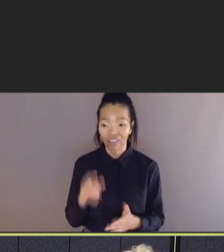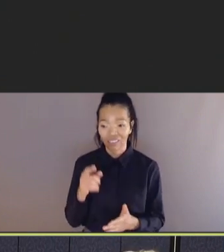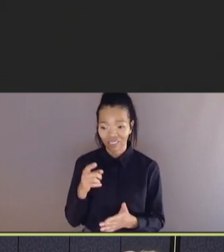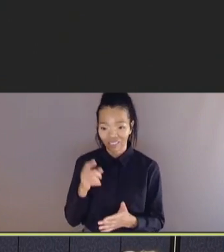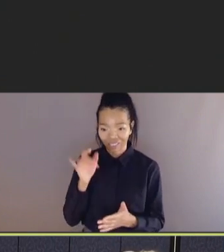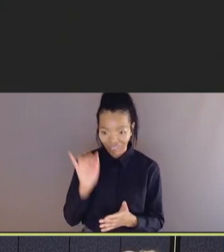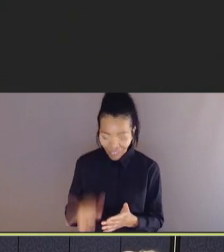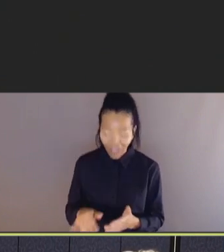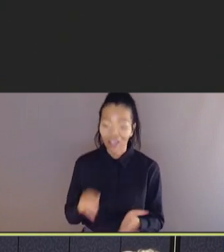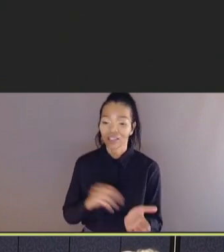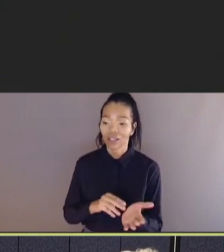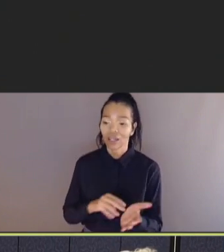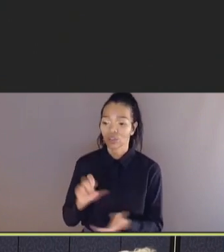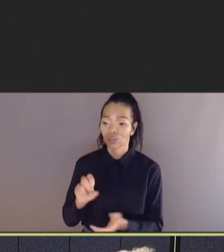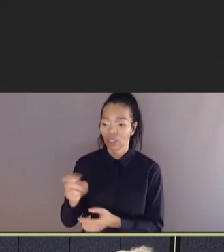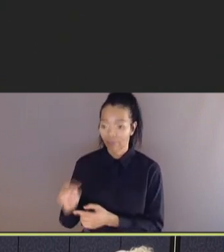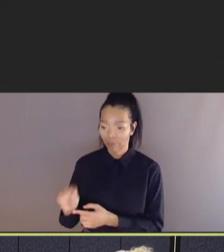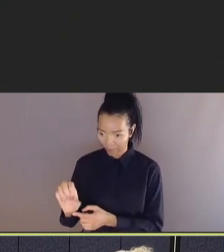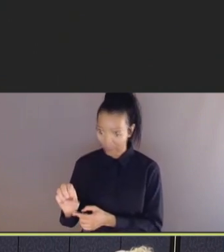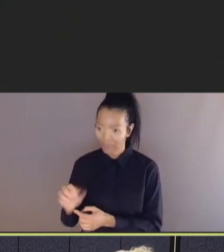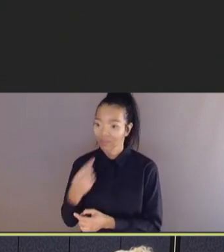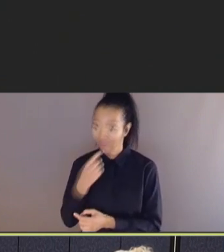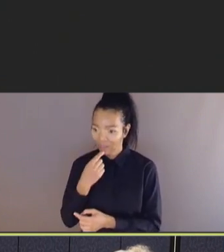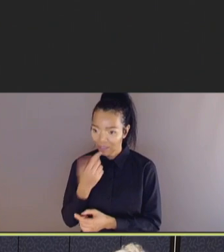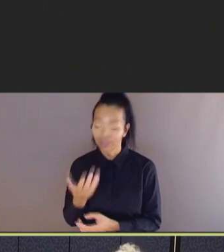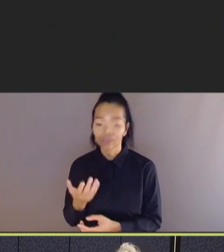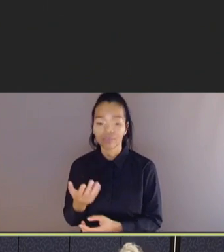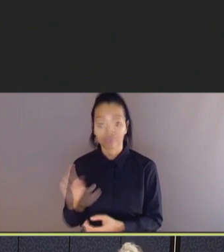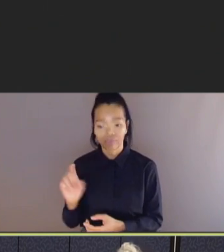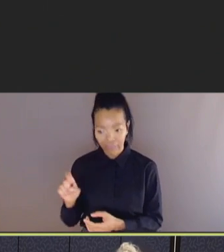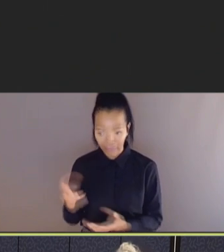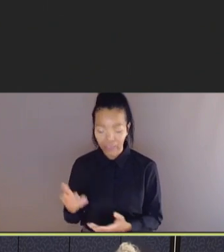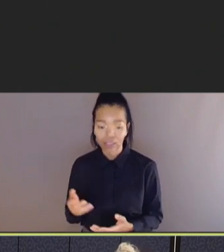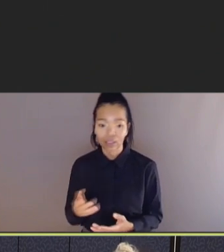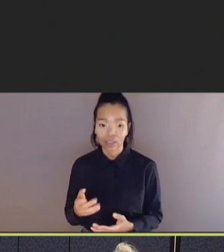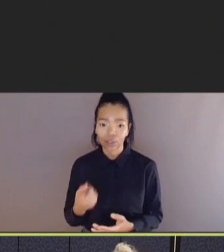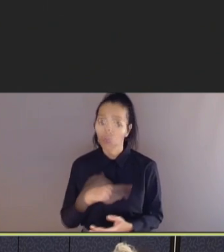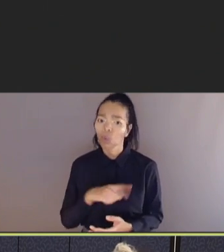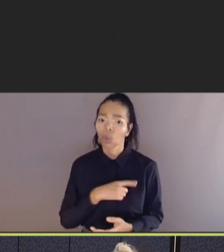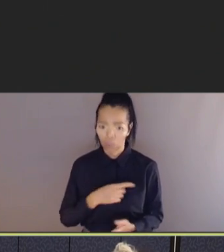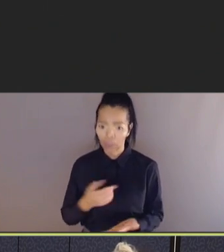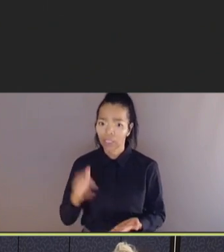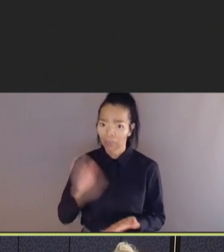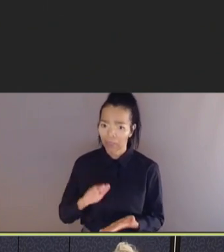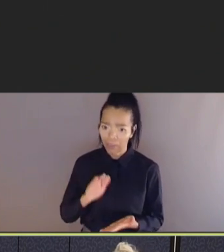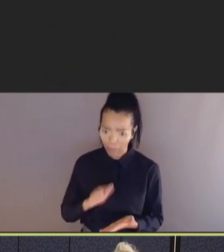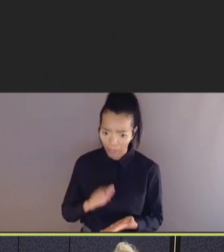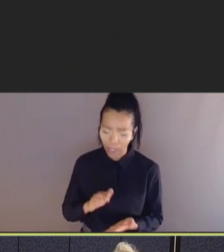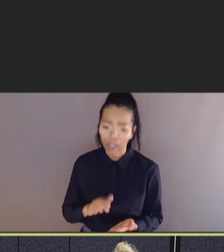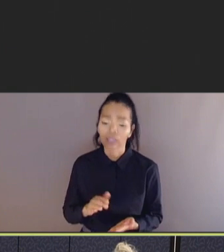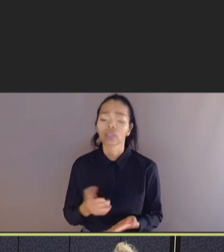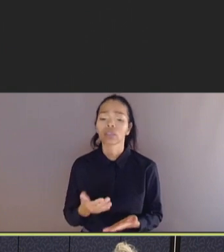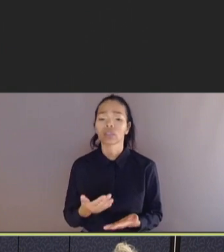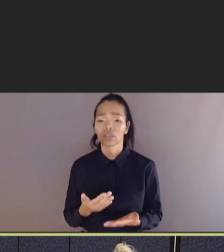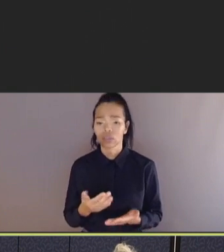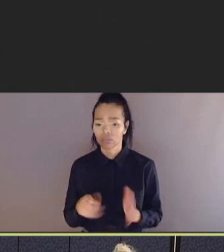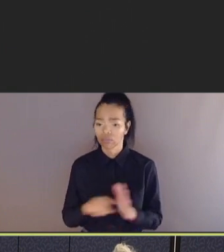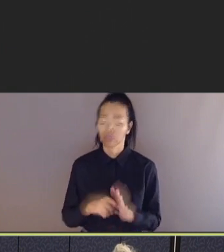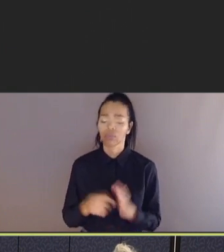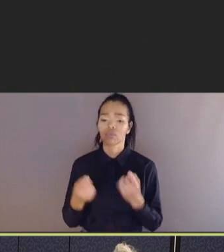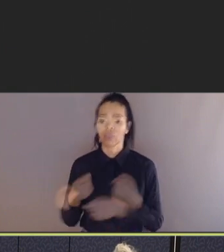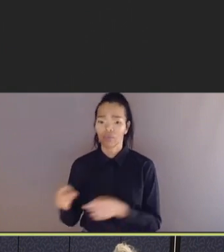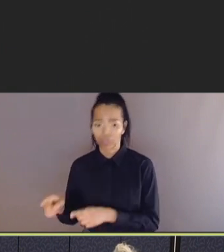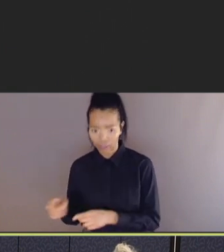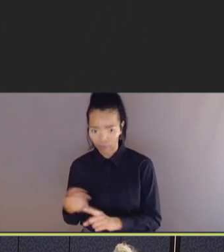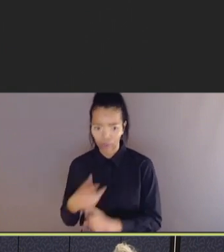And I mean, we minimize preventable vaccines as much as we can, and it's hard to measure how